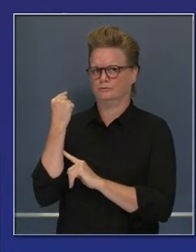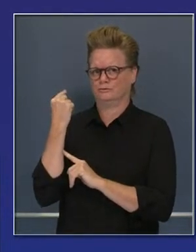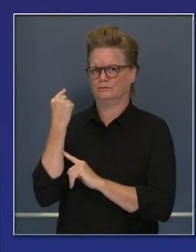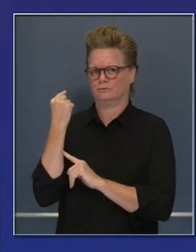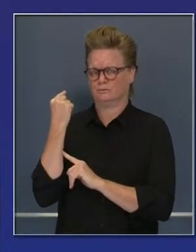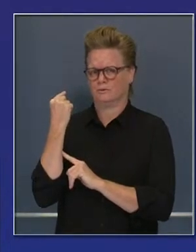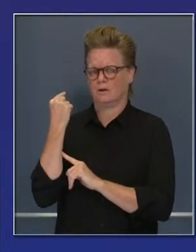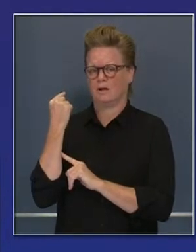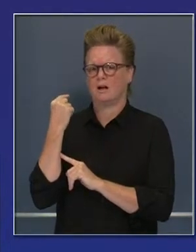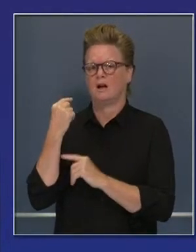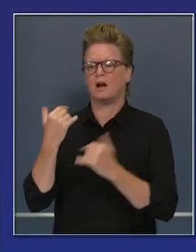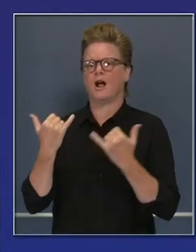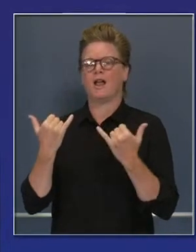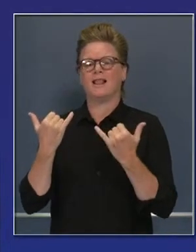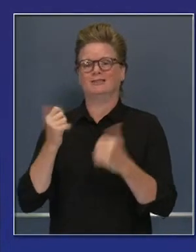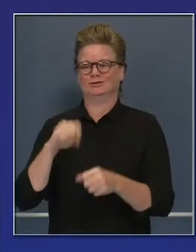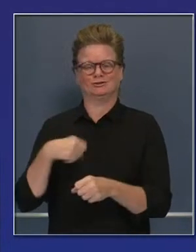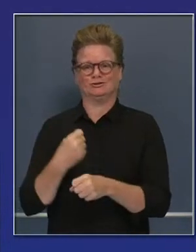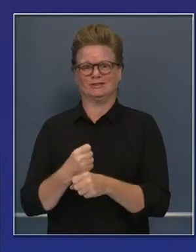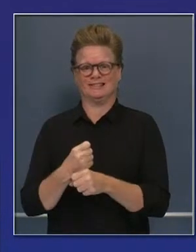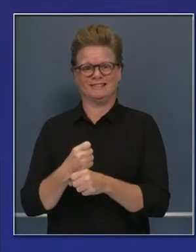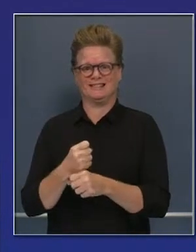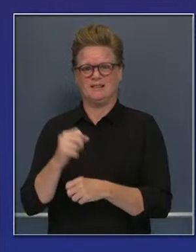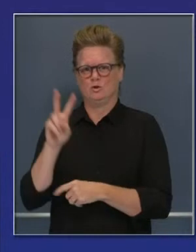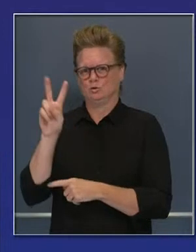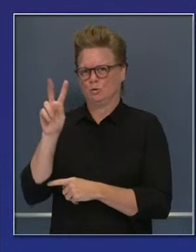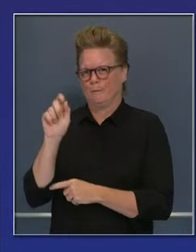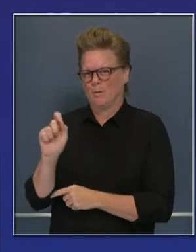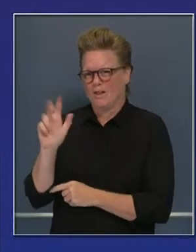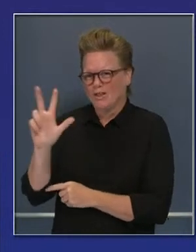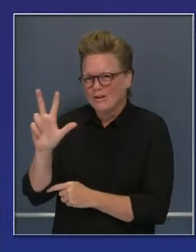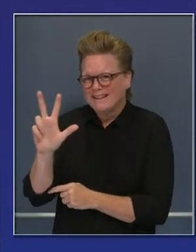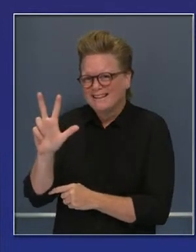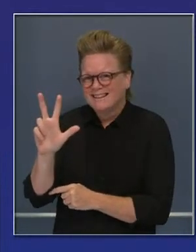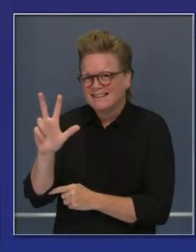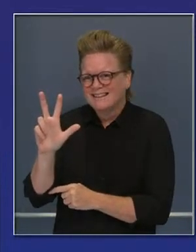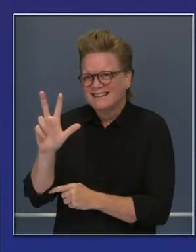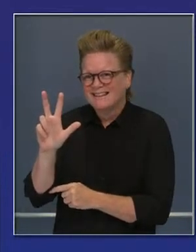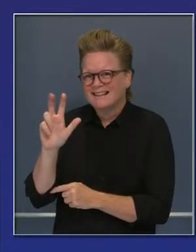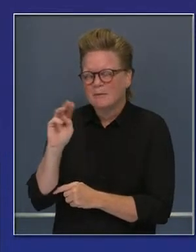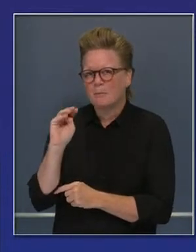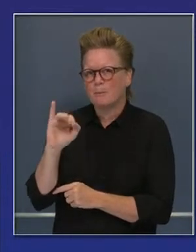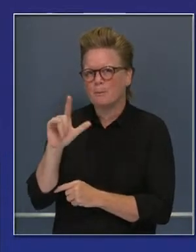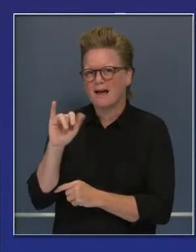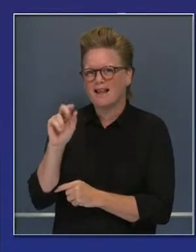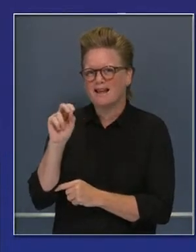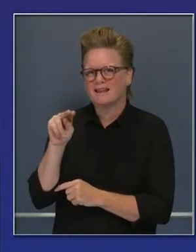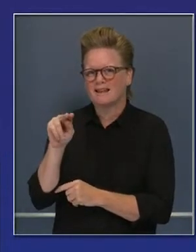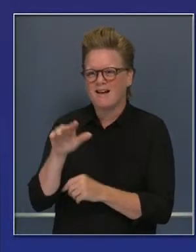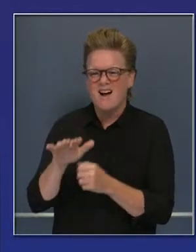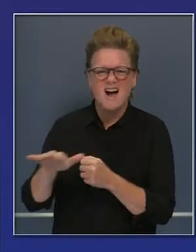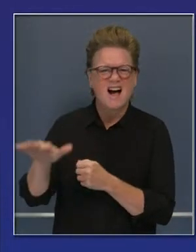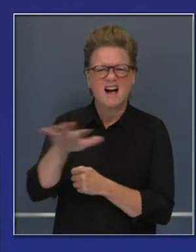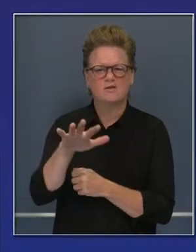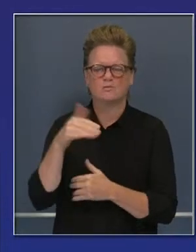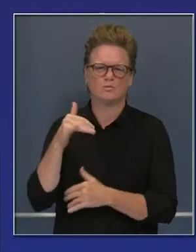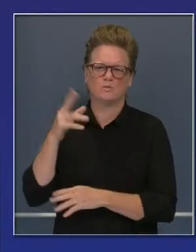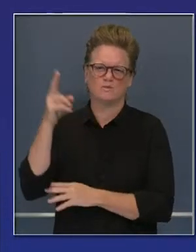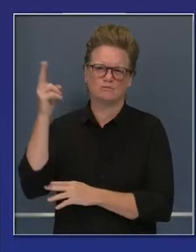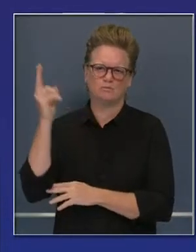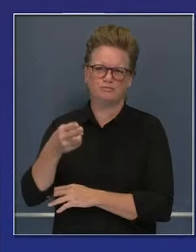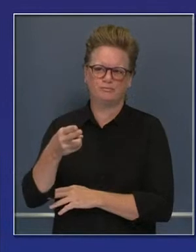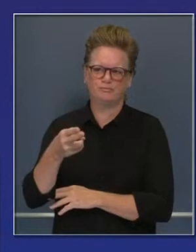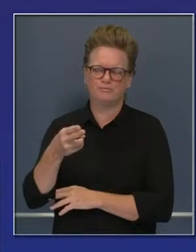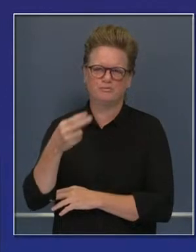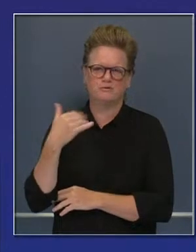close to just shy of 2.3 million acres have been burned this year. Historic is a term